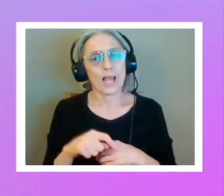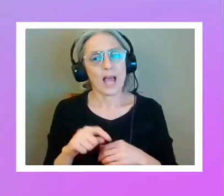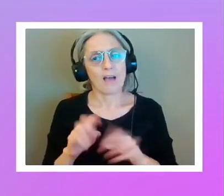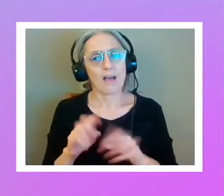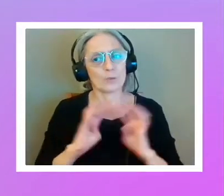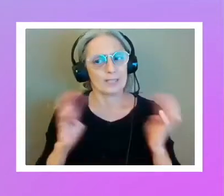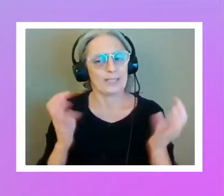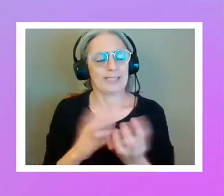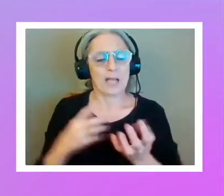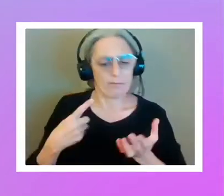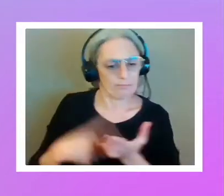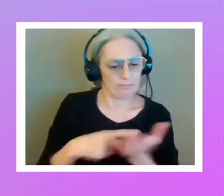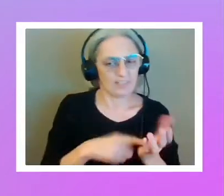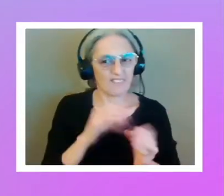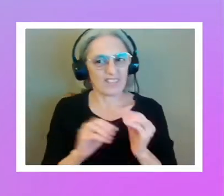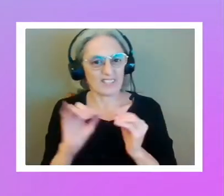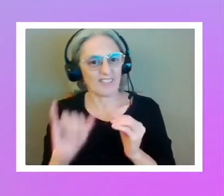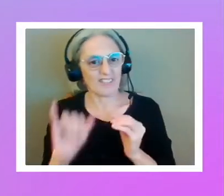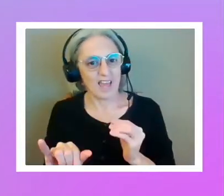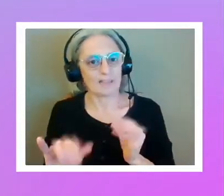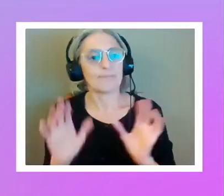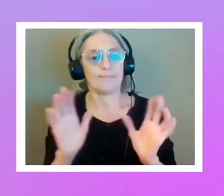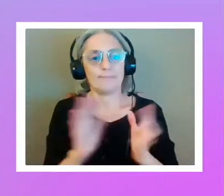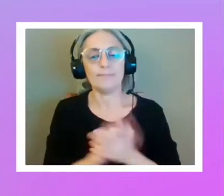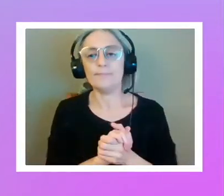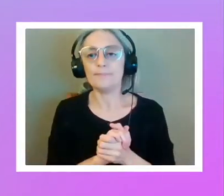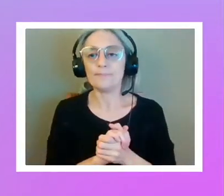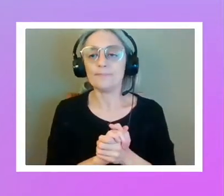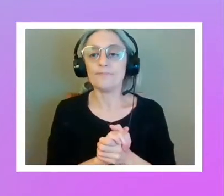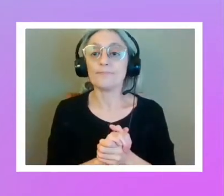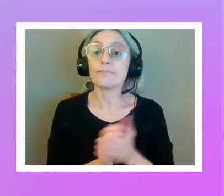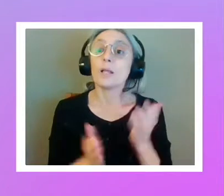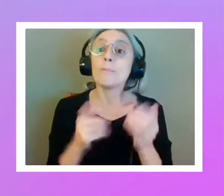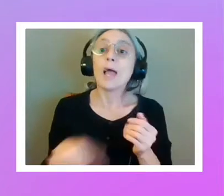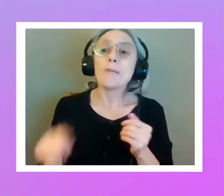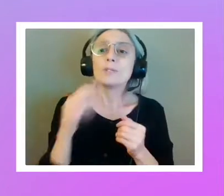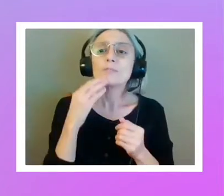fix. So let's talk about it. Well, I'm sure you're saying,